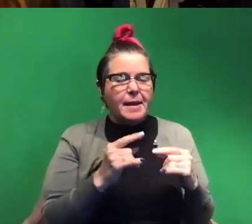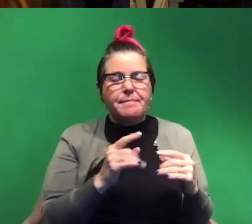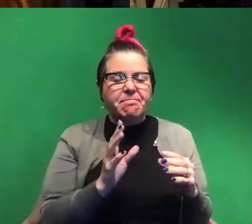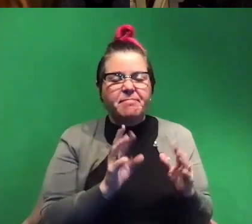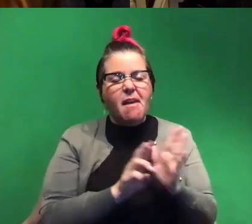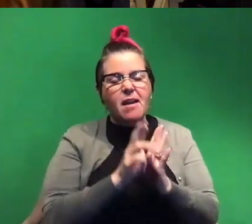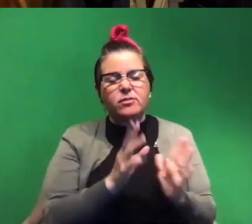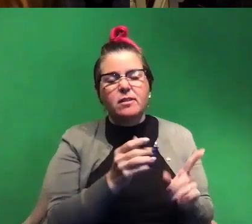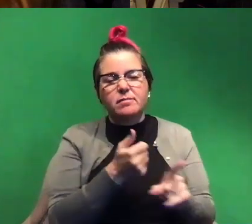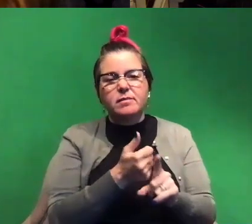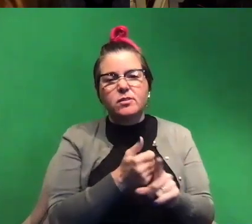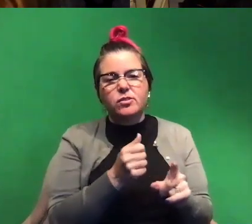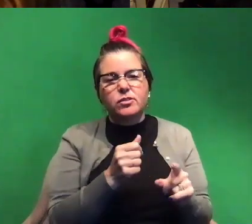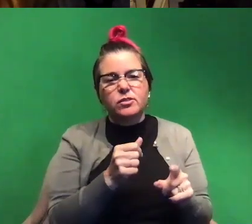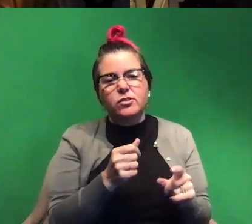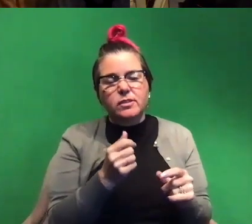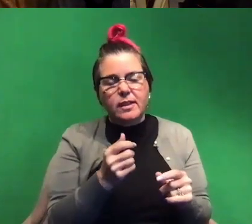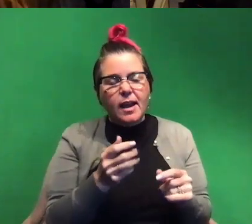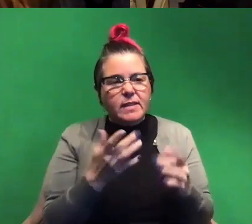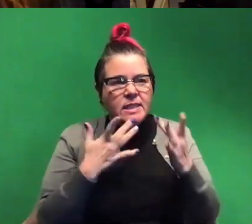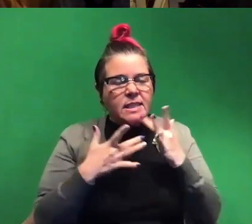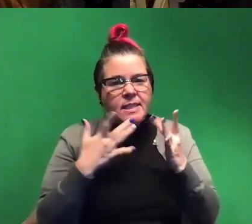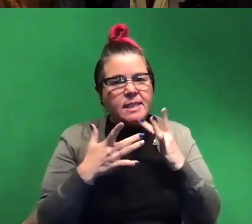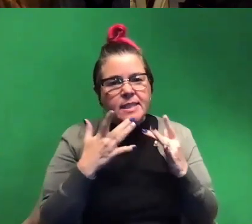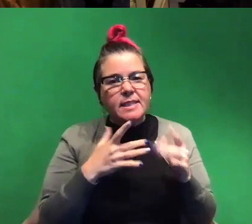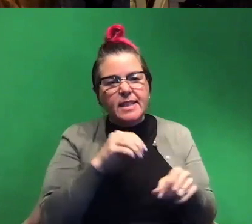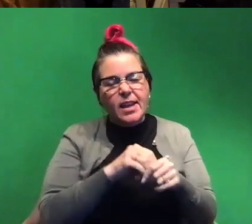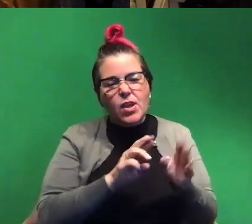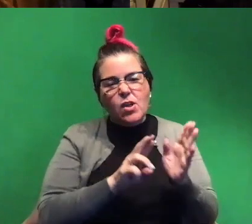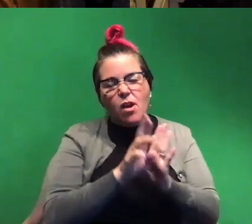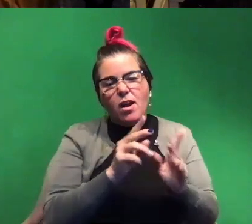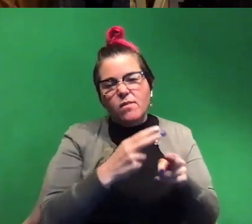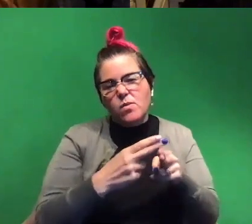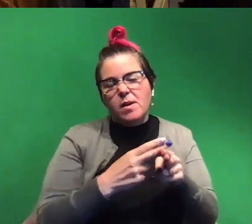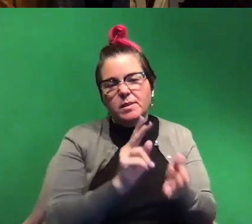could slum it in the in their rocket for a little bit.